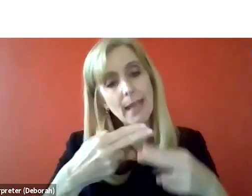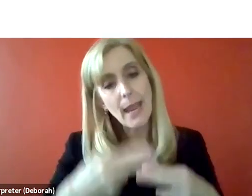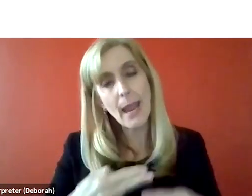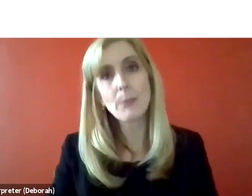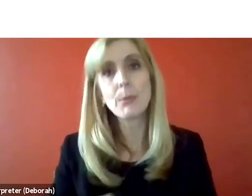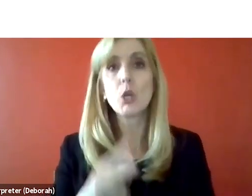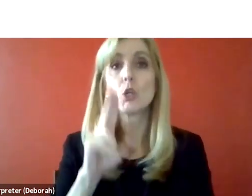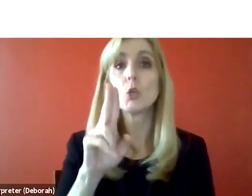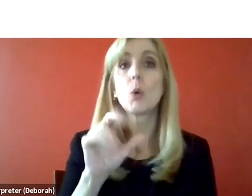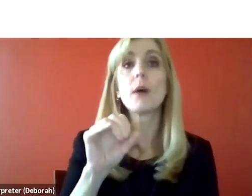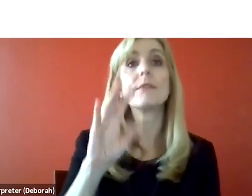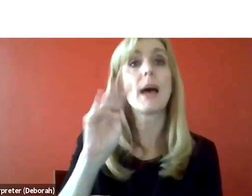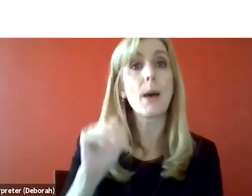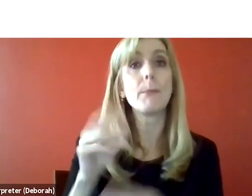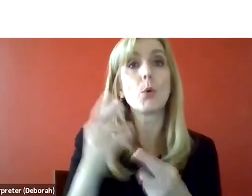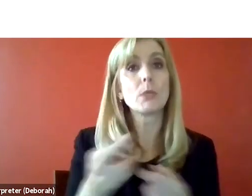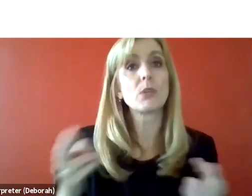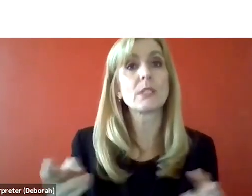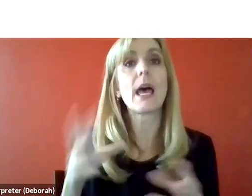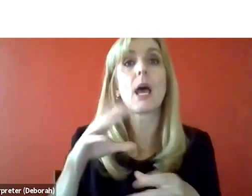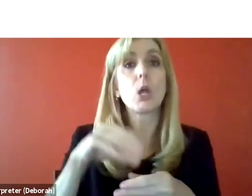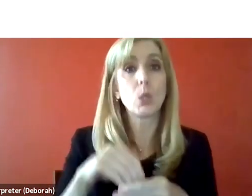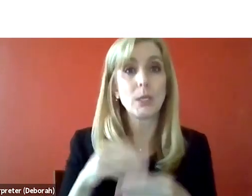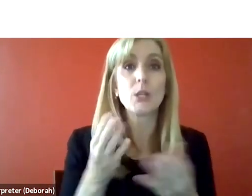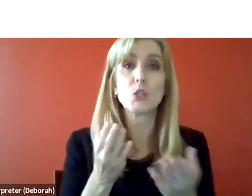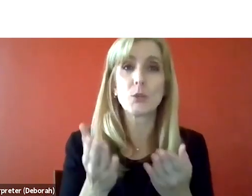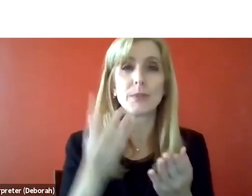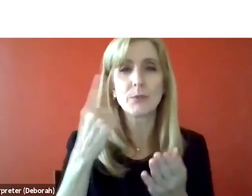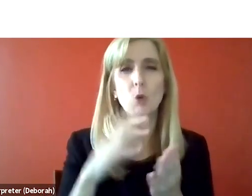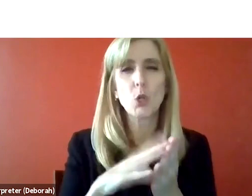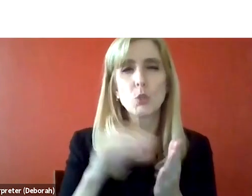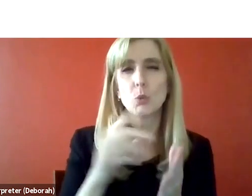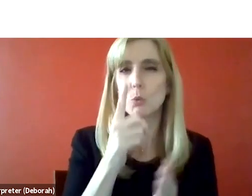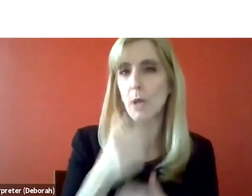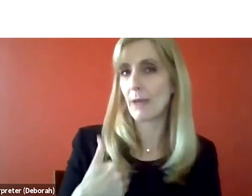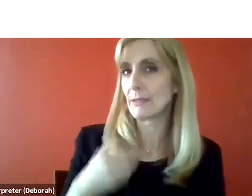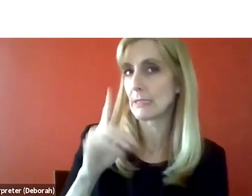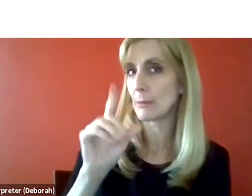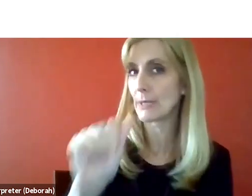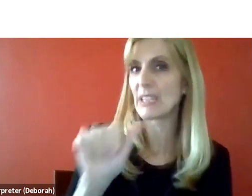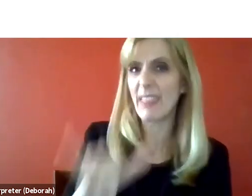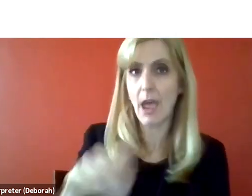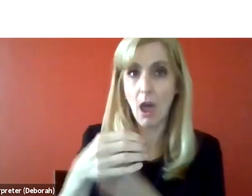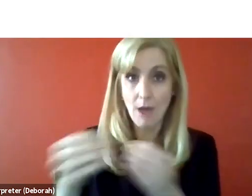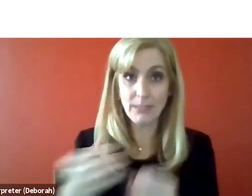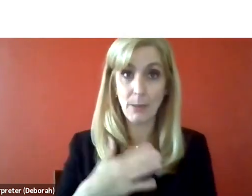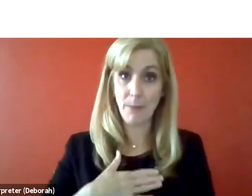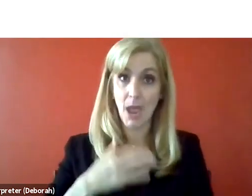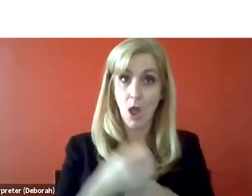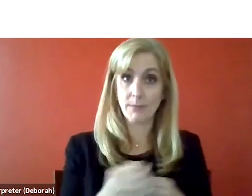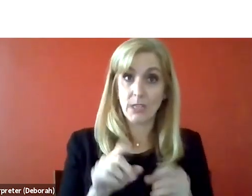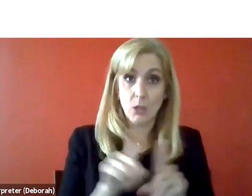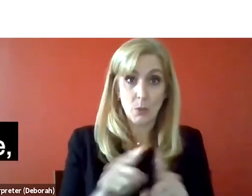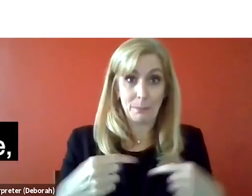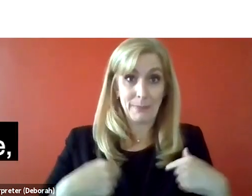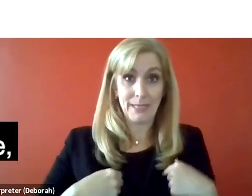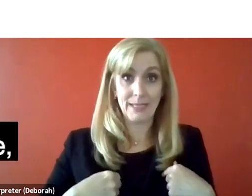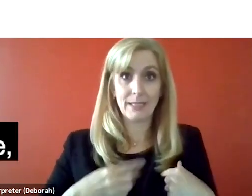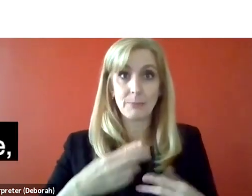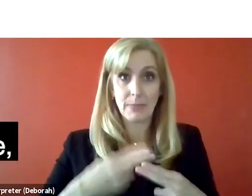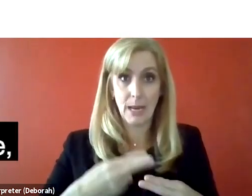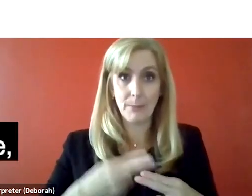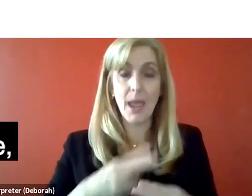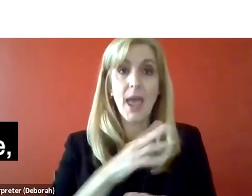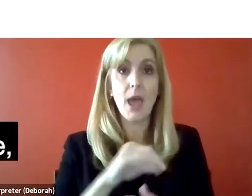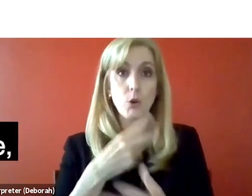of Michigan resources, including the Services for Students with Disabilities Office, my office and me, and the